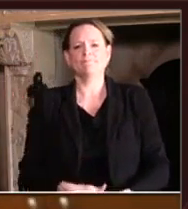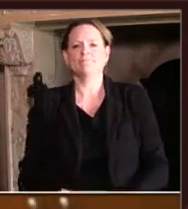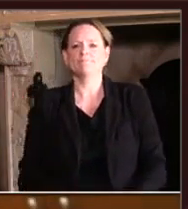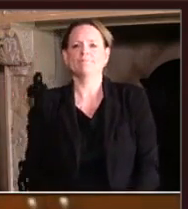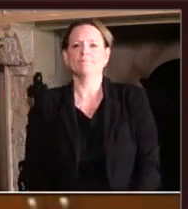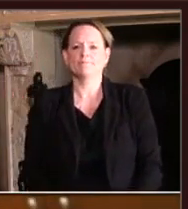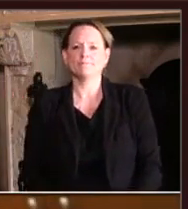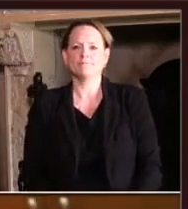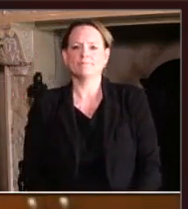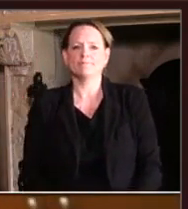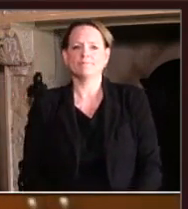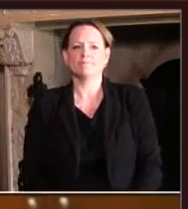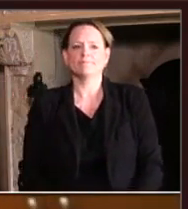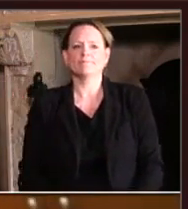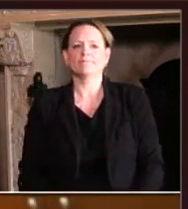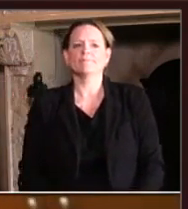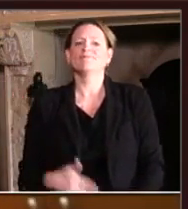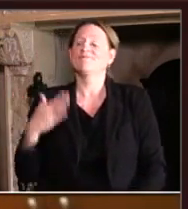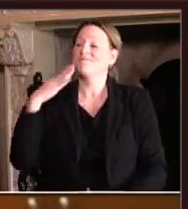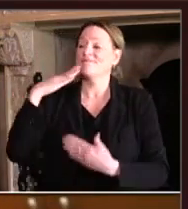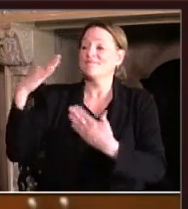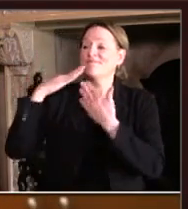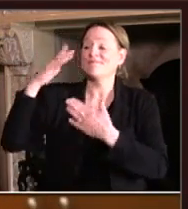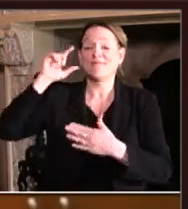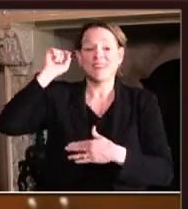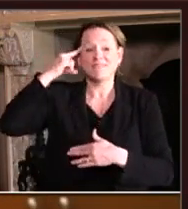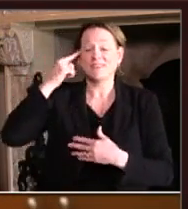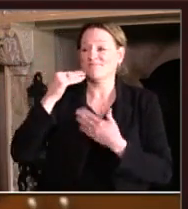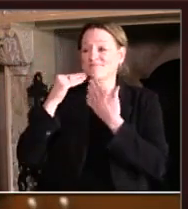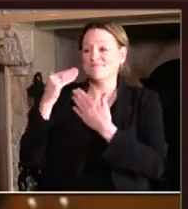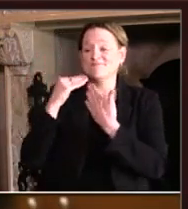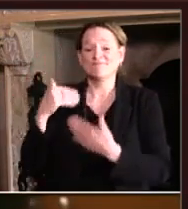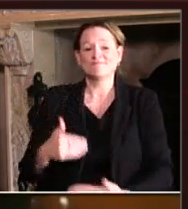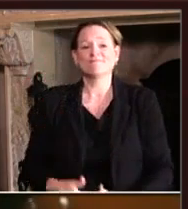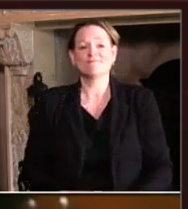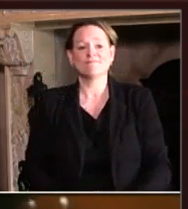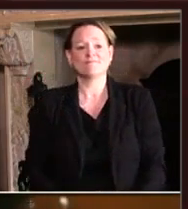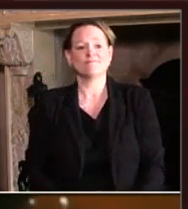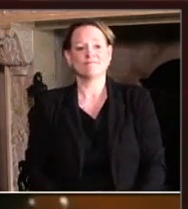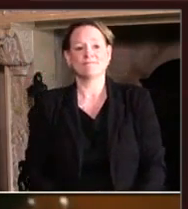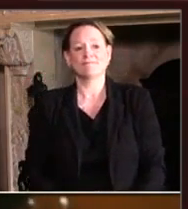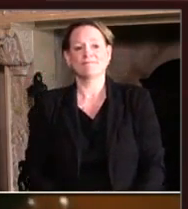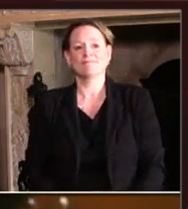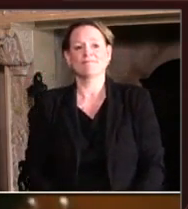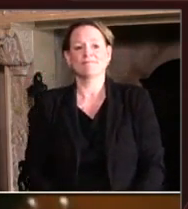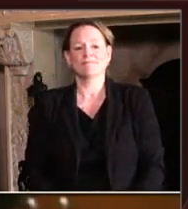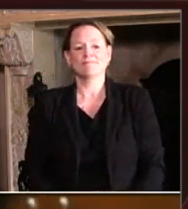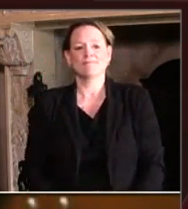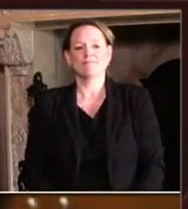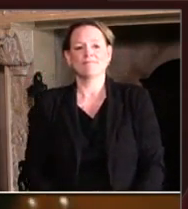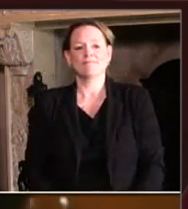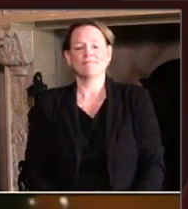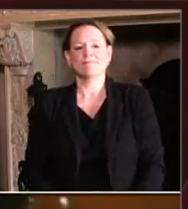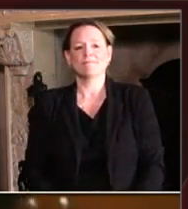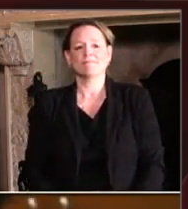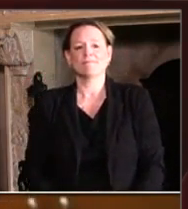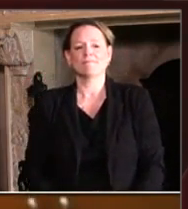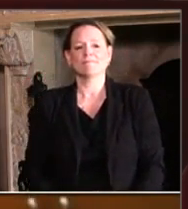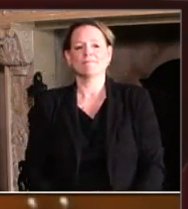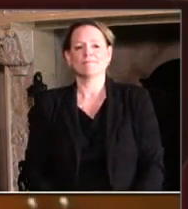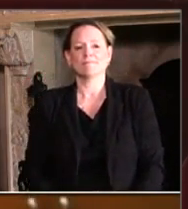Thank you, Governor Evers, for this opportunity. I understand that the purpose of these highlights of clinical staff around the state is to help bring